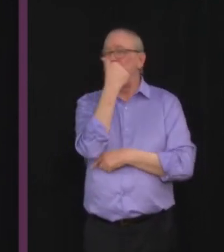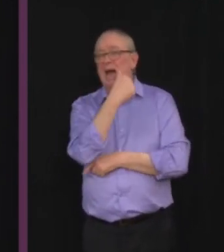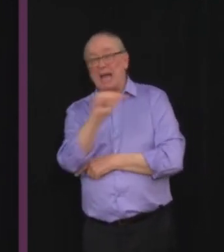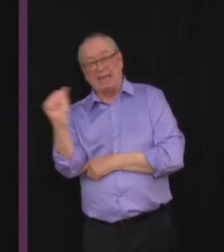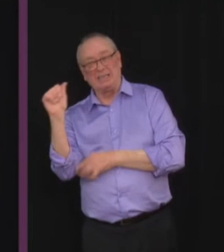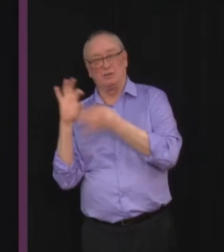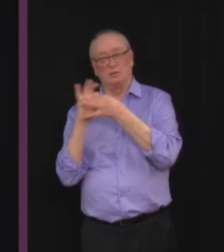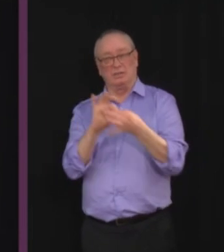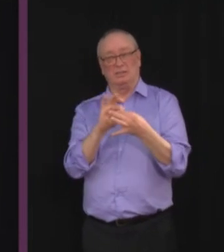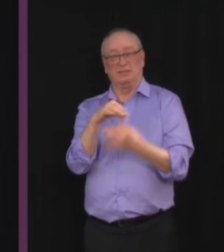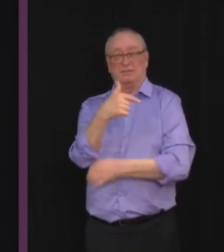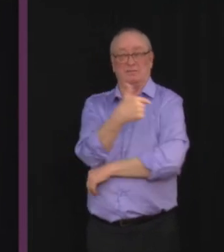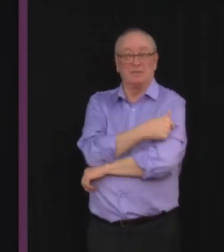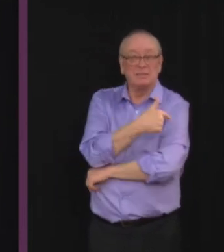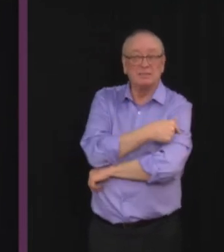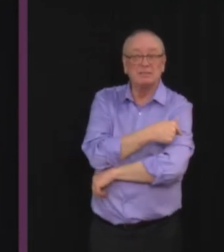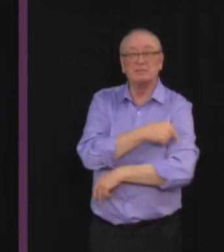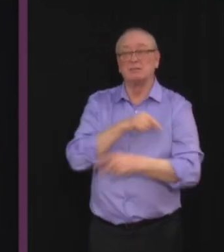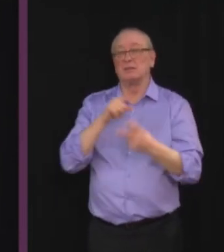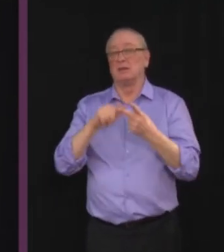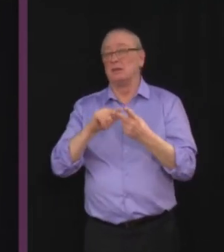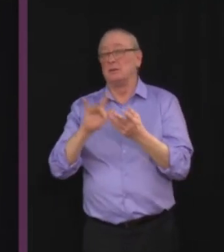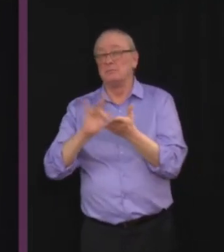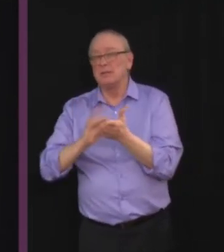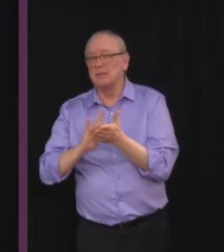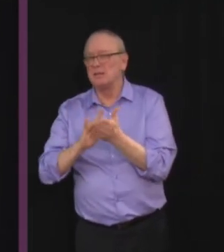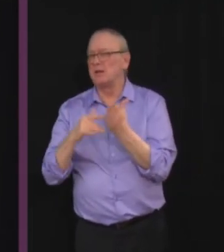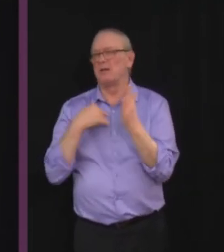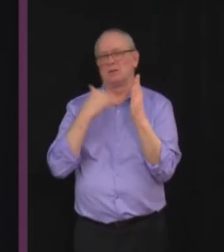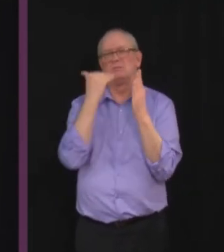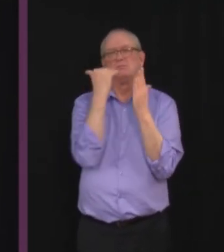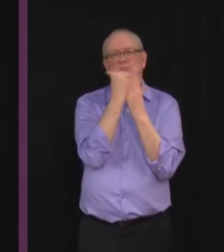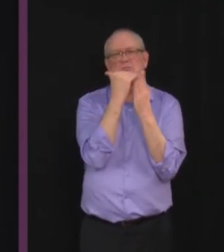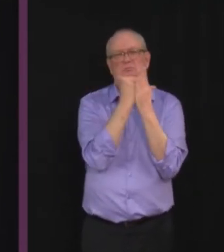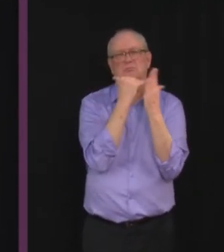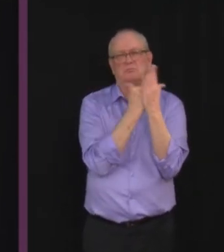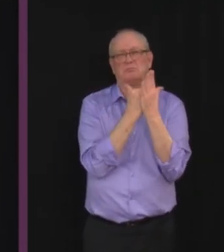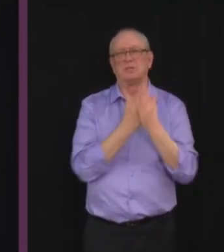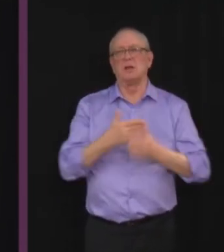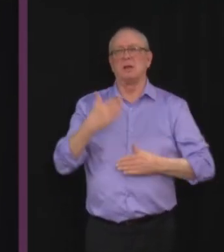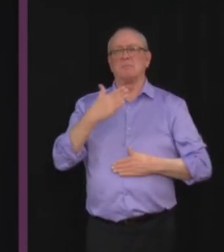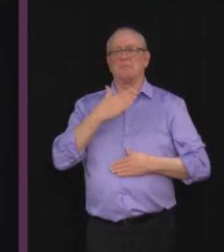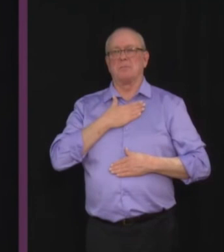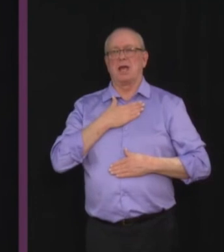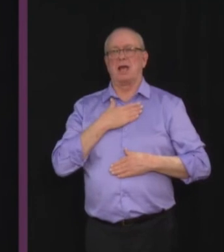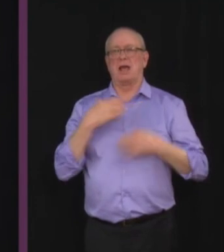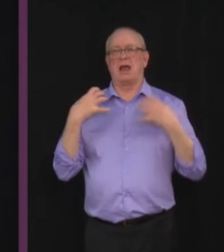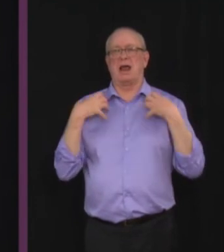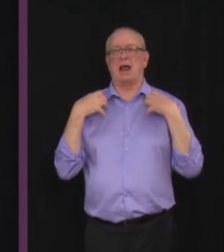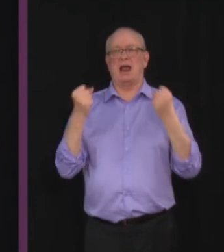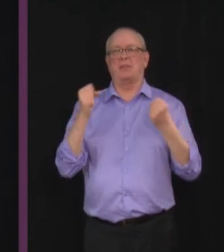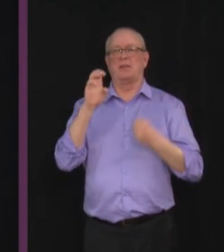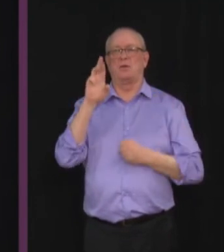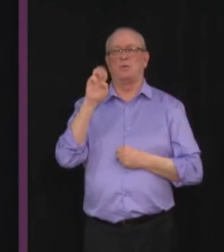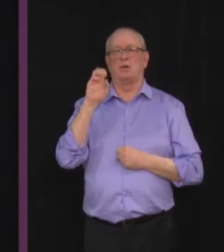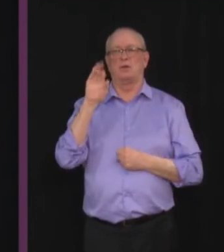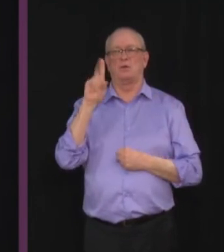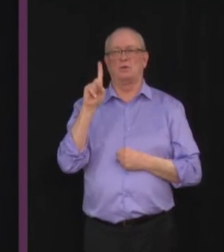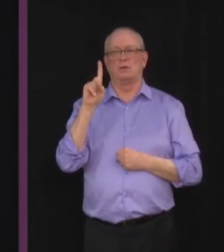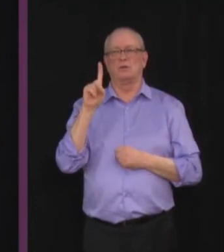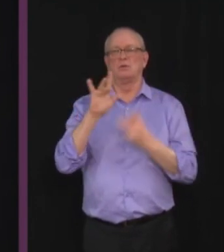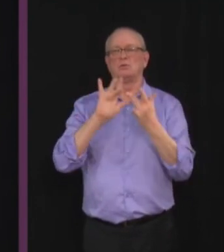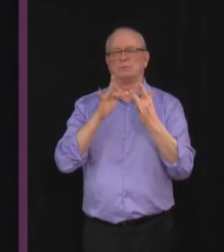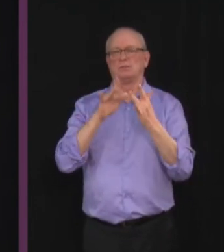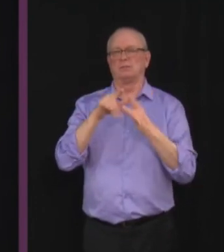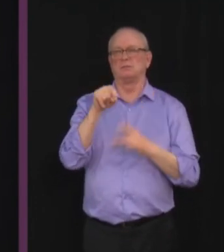There's always documentation of that. The My Health Record portal is available to all Albertans, and that will include their immunization